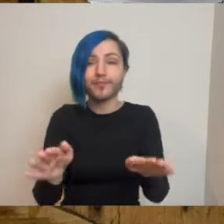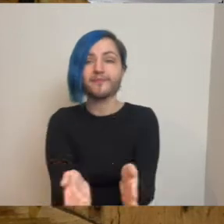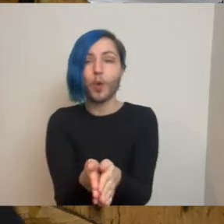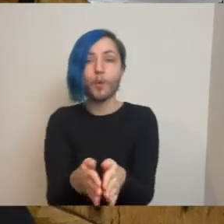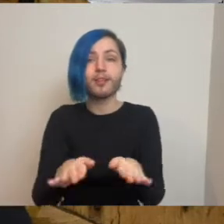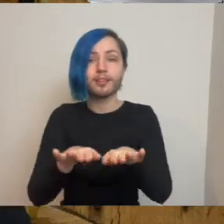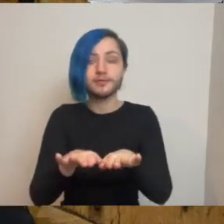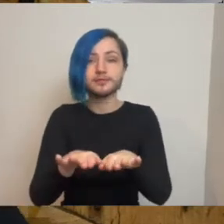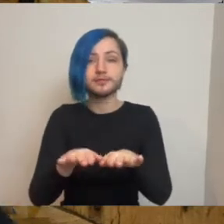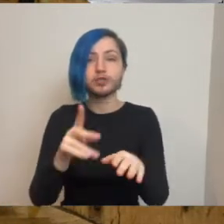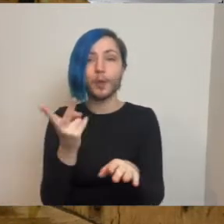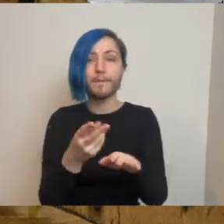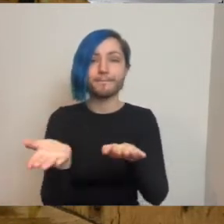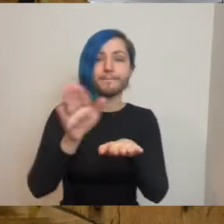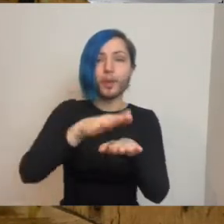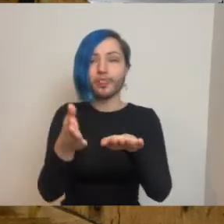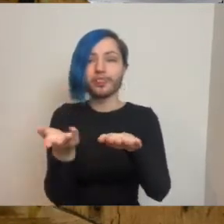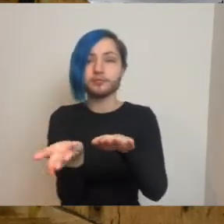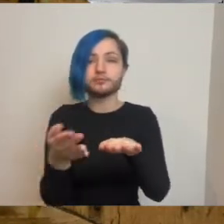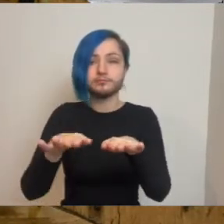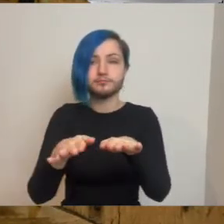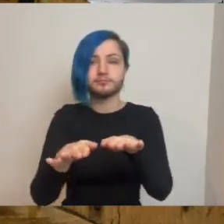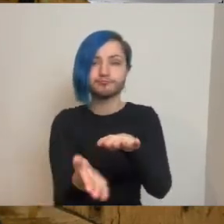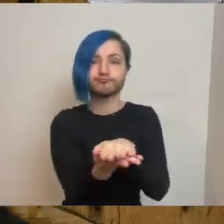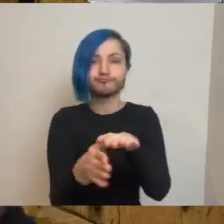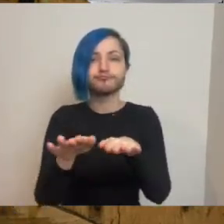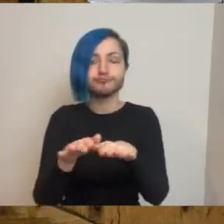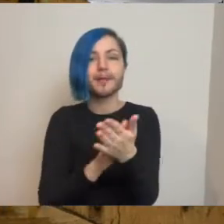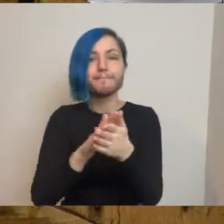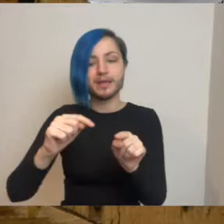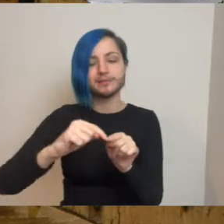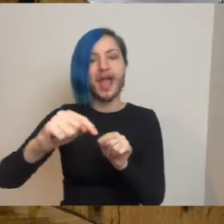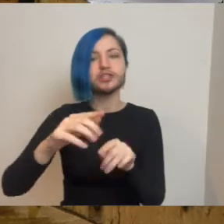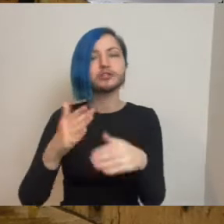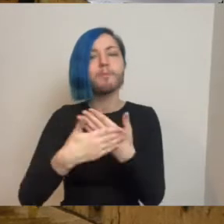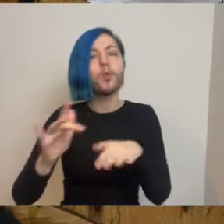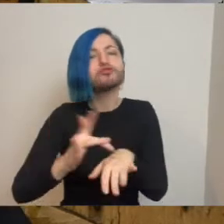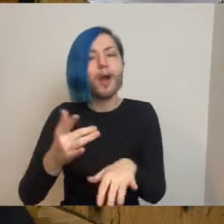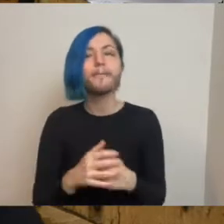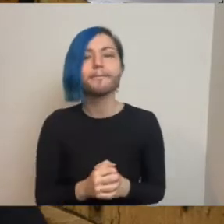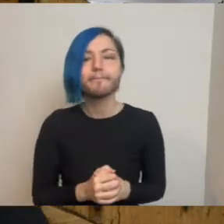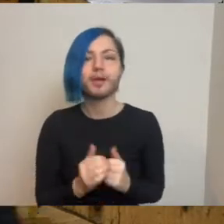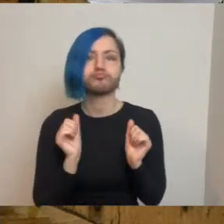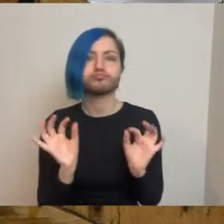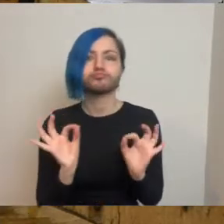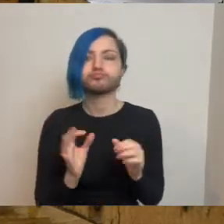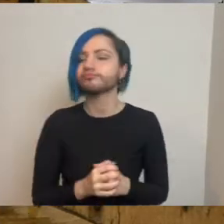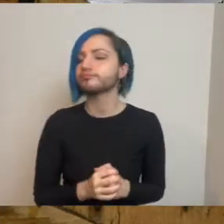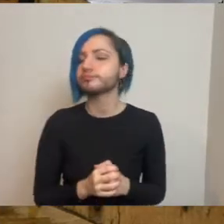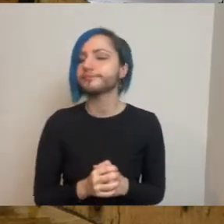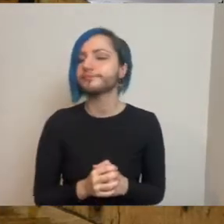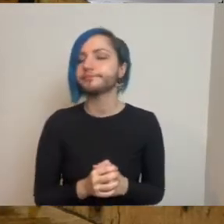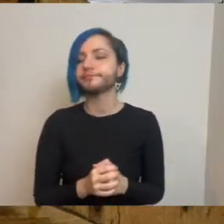way, fold it the other way, because that gives you the sharper edge, which is really great, okay? Now, you